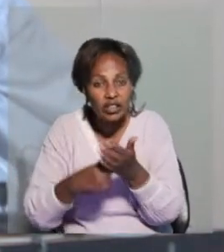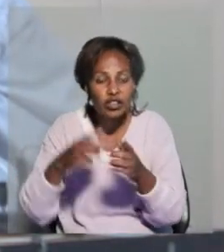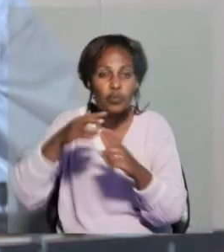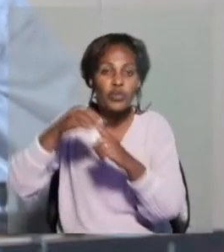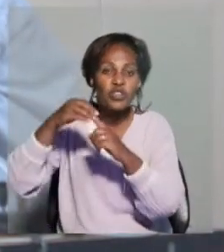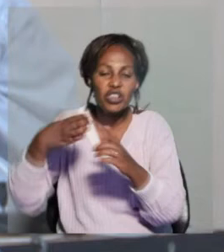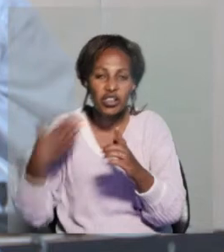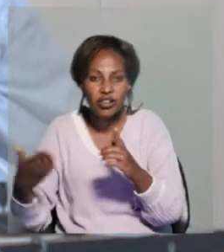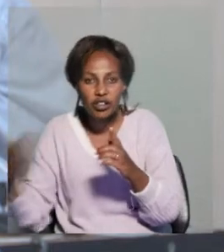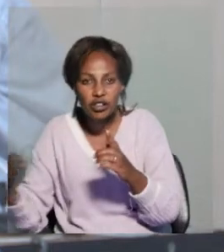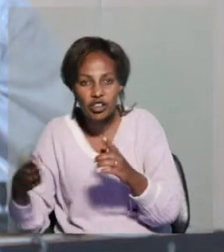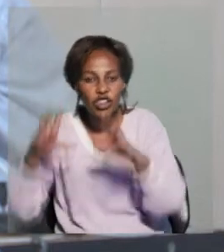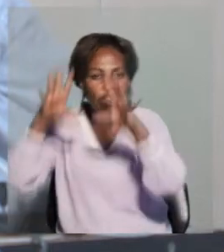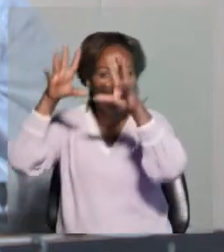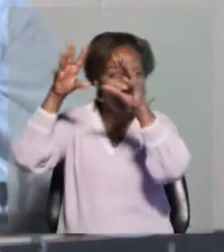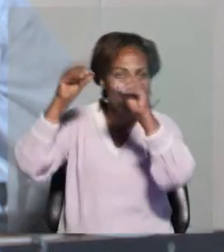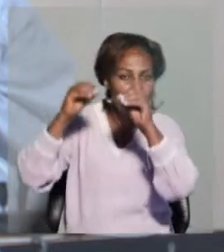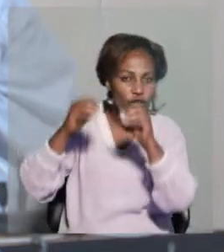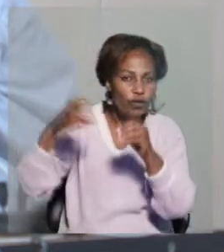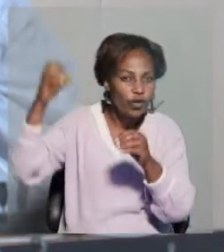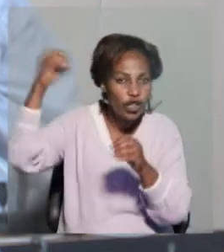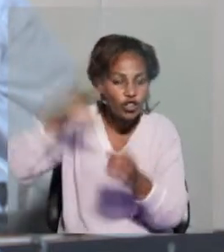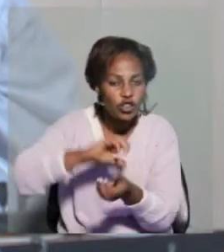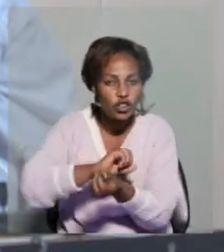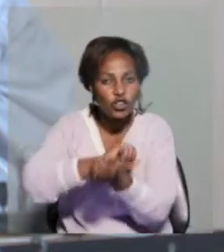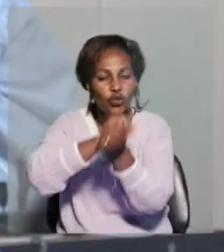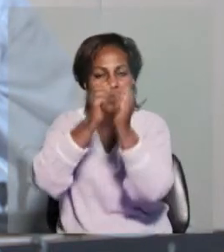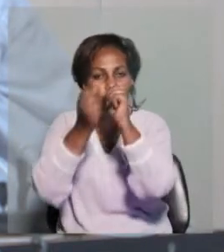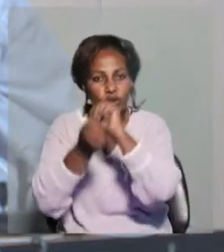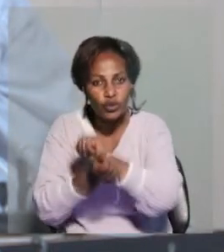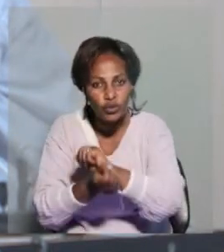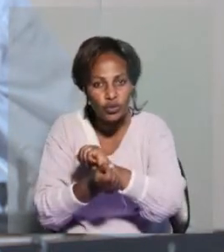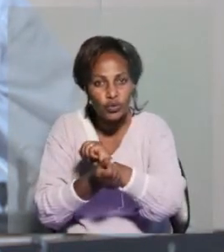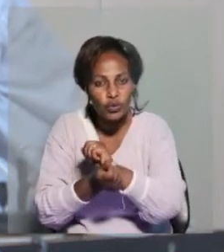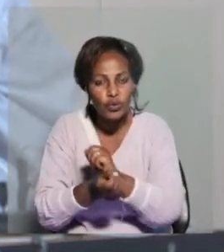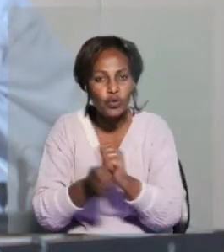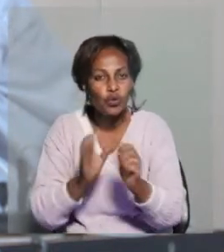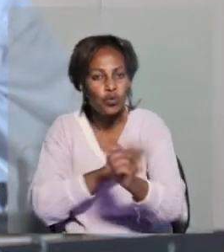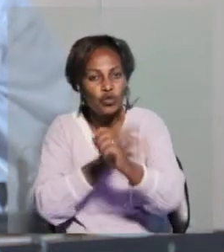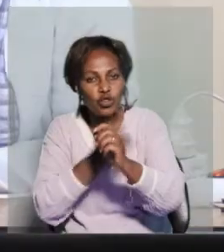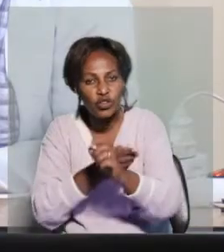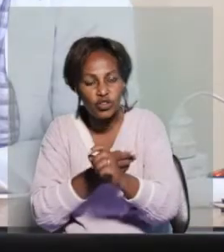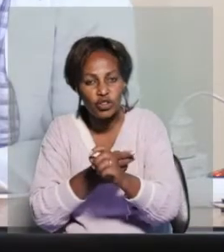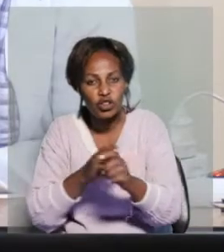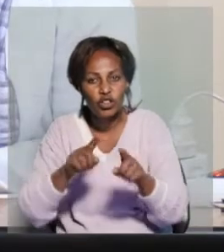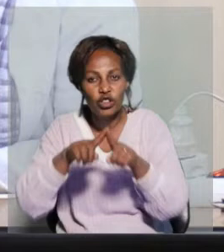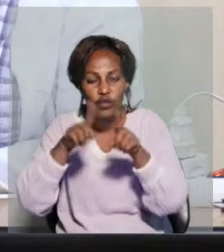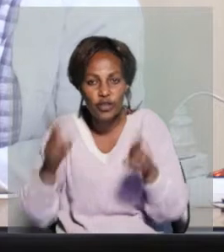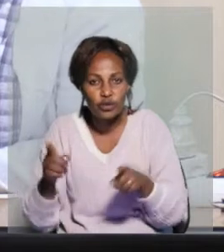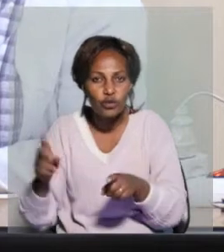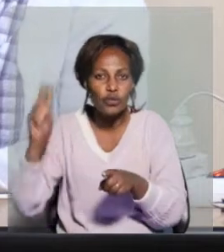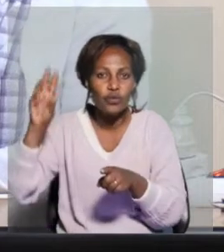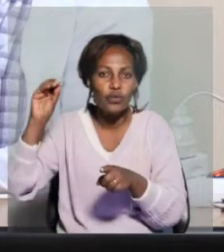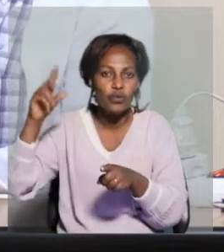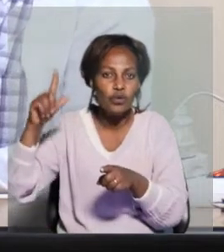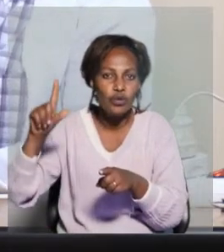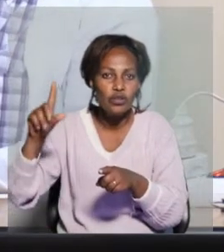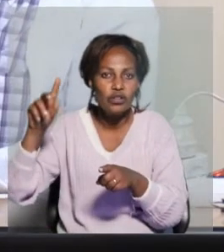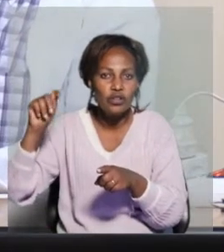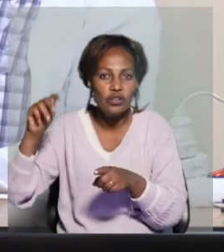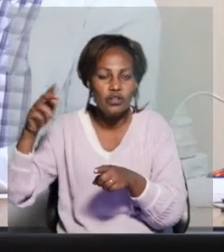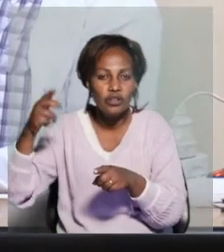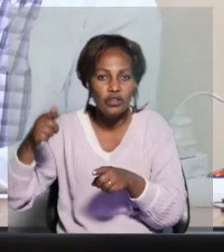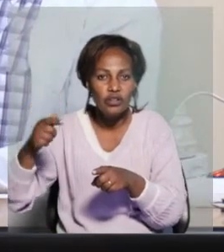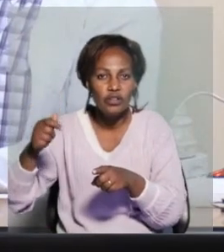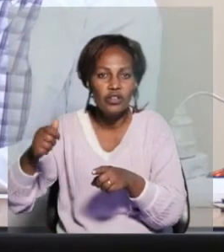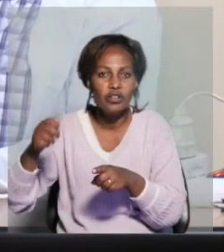gadget which receives light and converts it into a potential difference or voltage. Yeah, it converts it to a potential